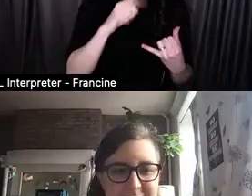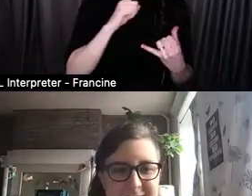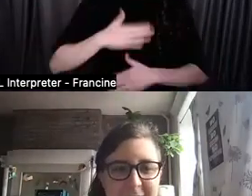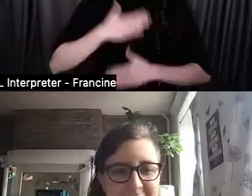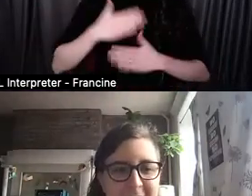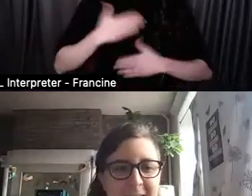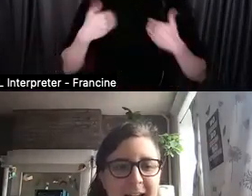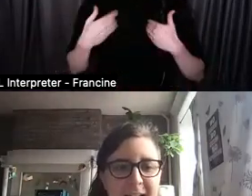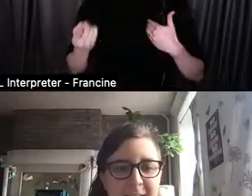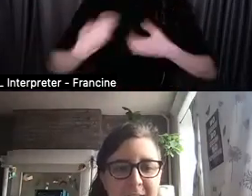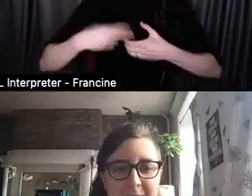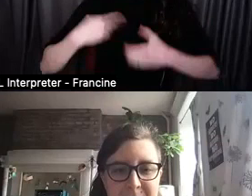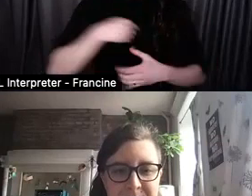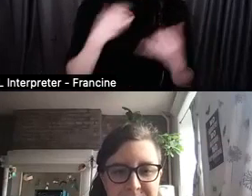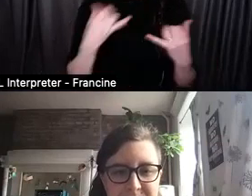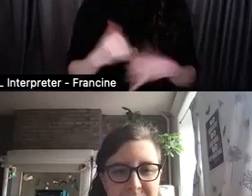here today.